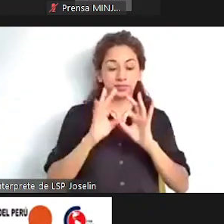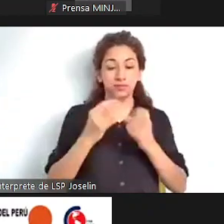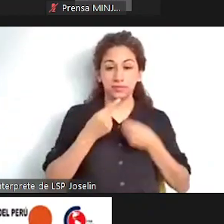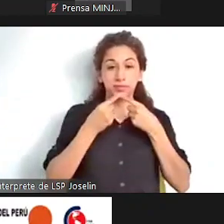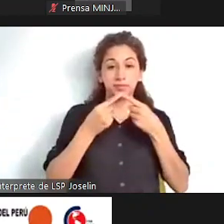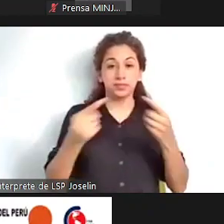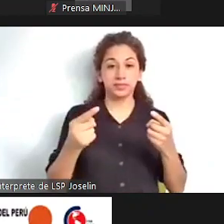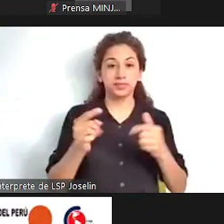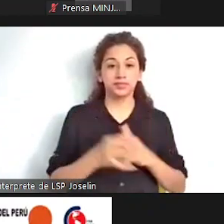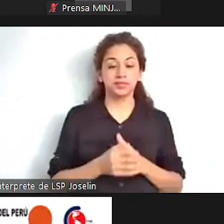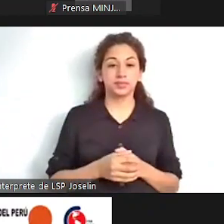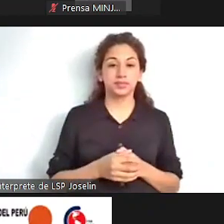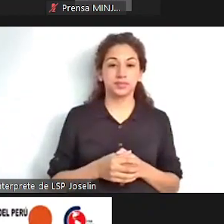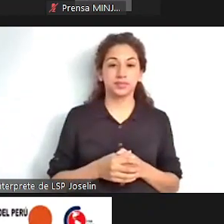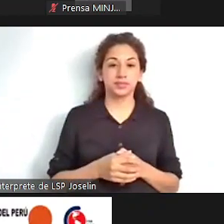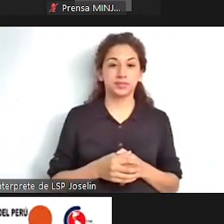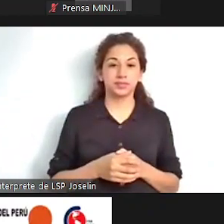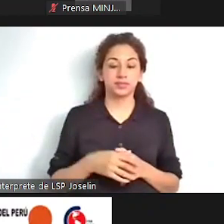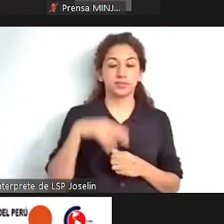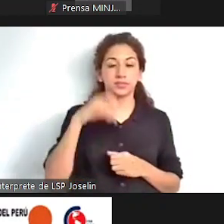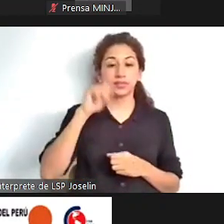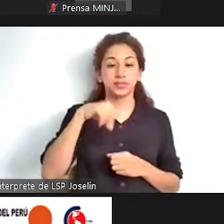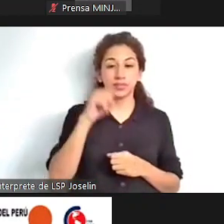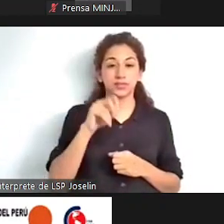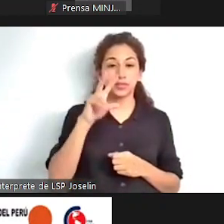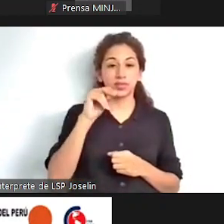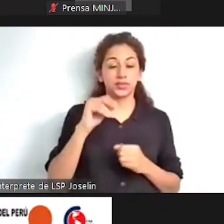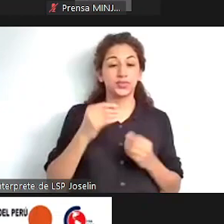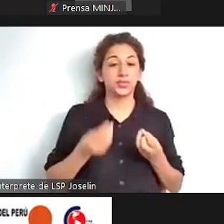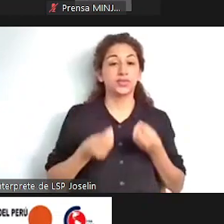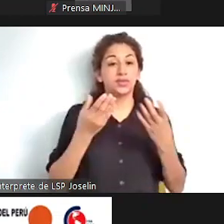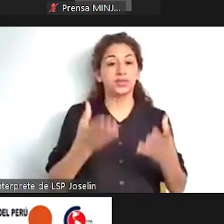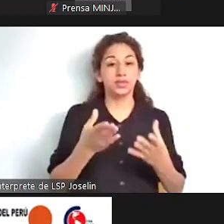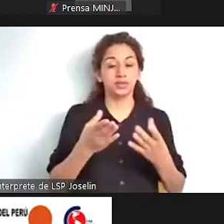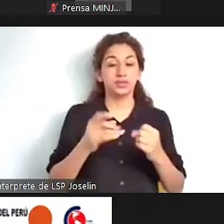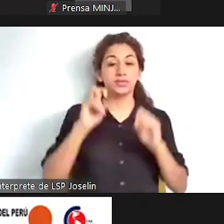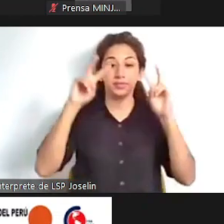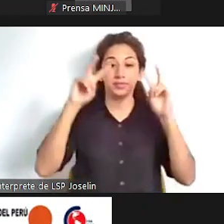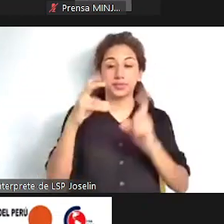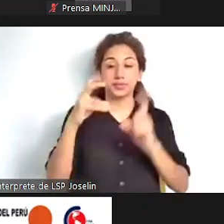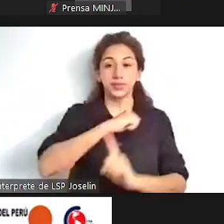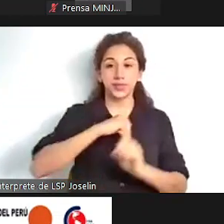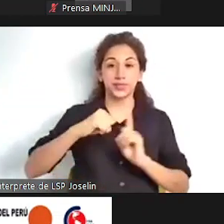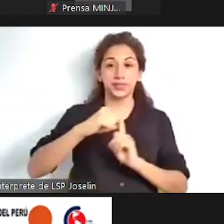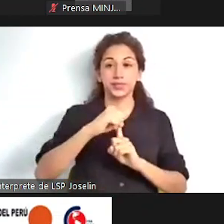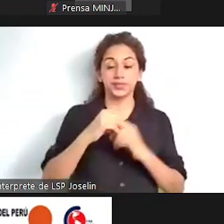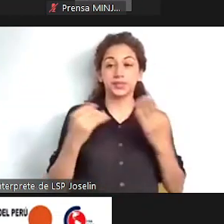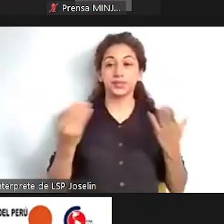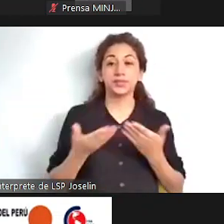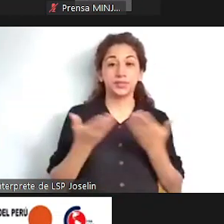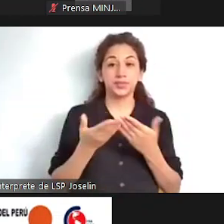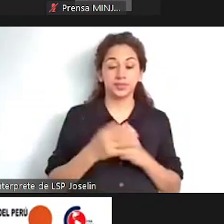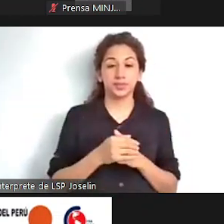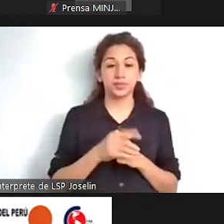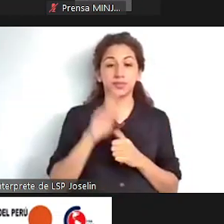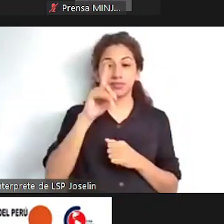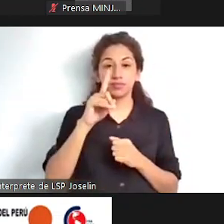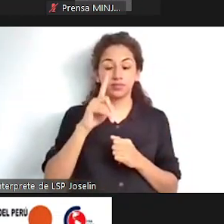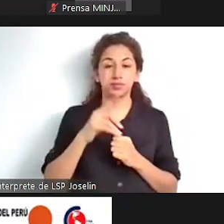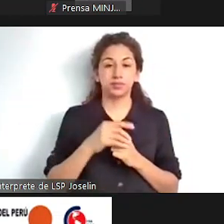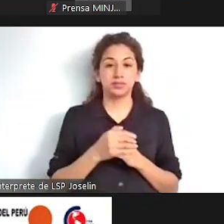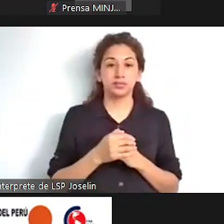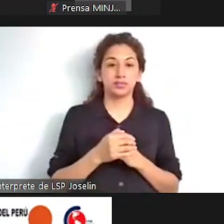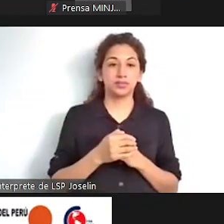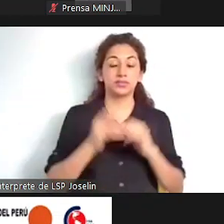it's important to mention that for workers if we don't consider bipartisanship and social dialogue